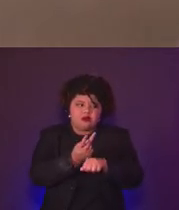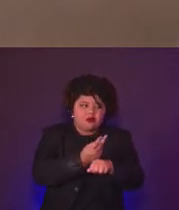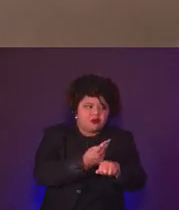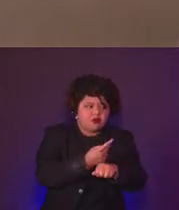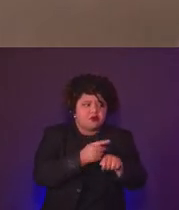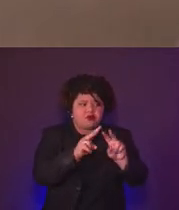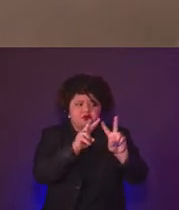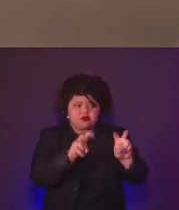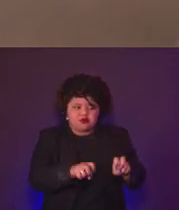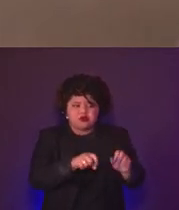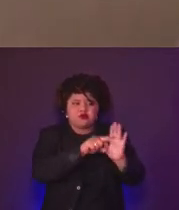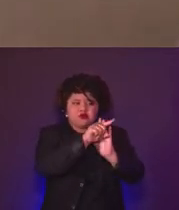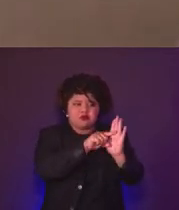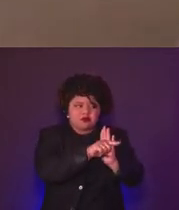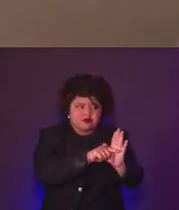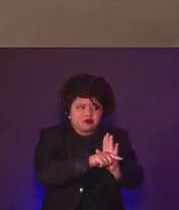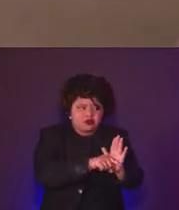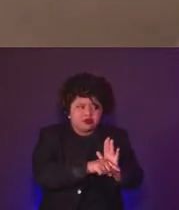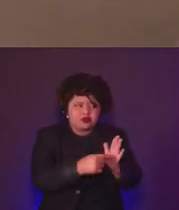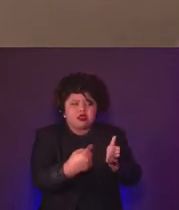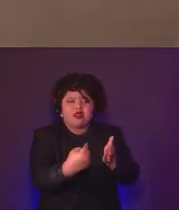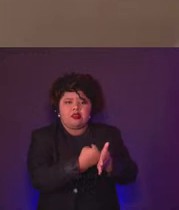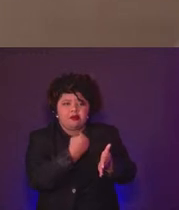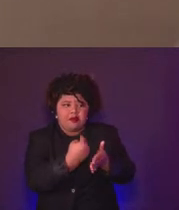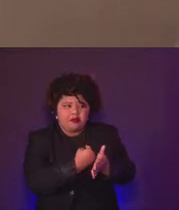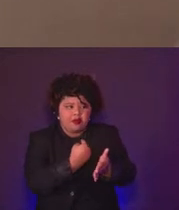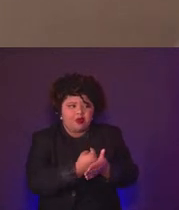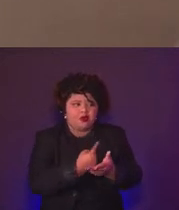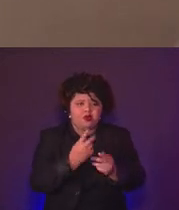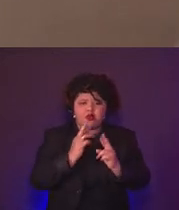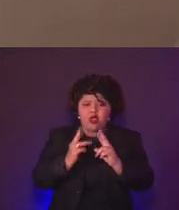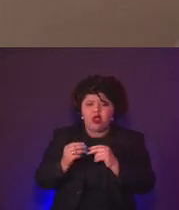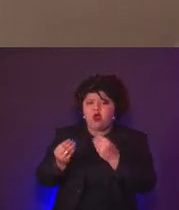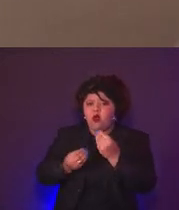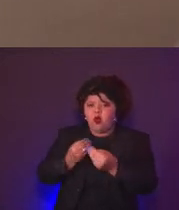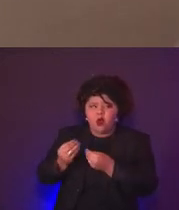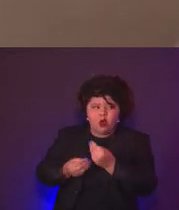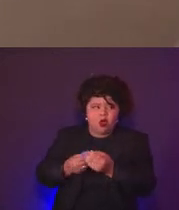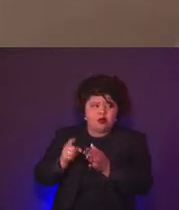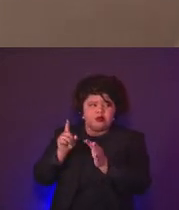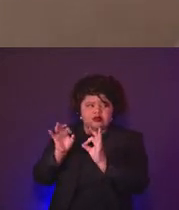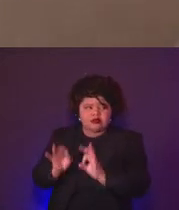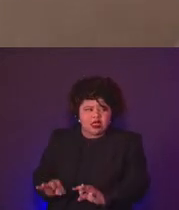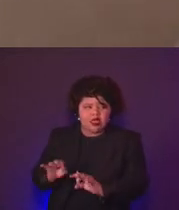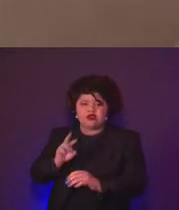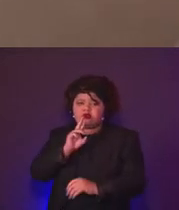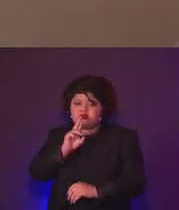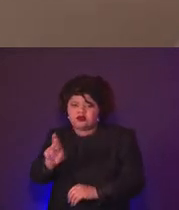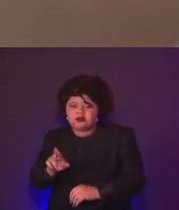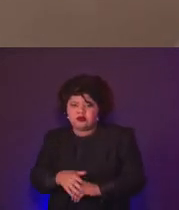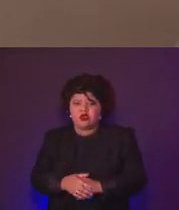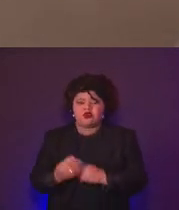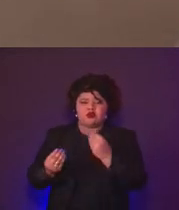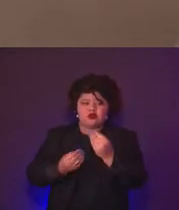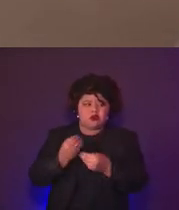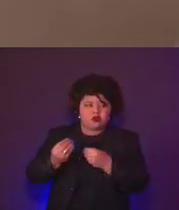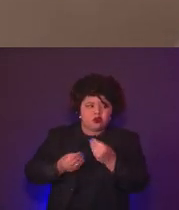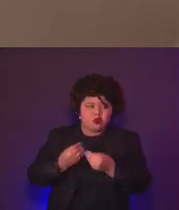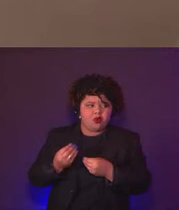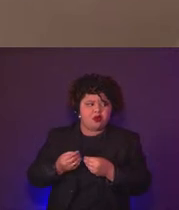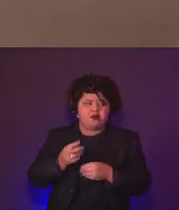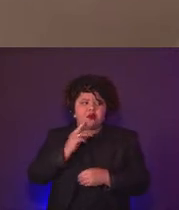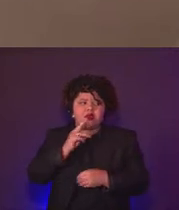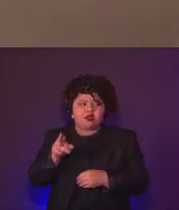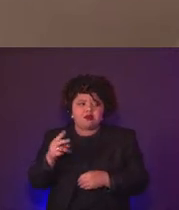how to think about the questions, how to frame it, how to ask the right questions to get, you know, accurate answers, and